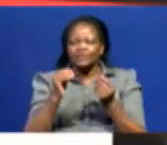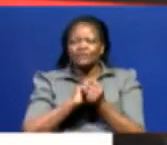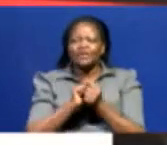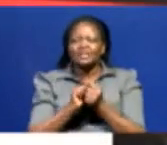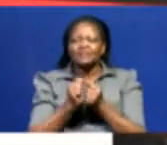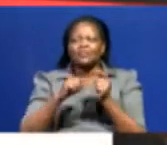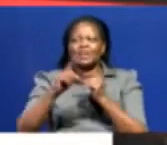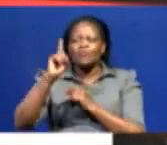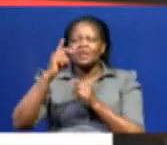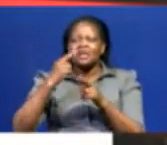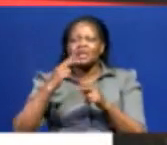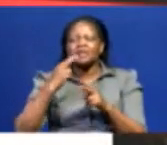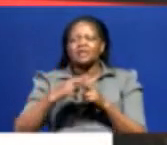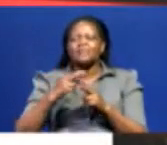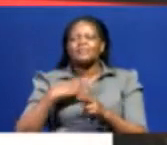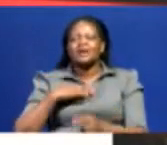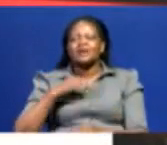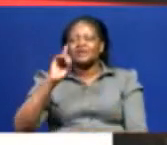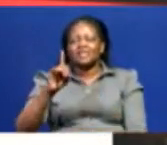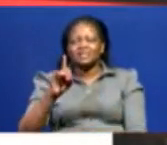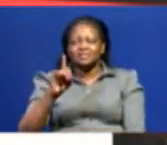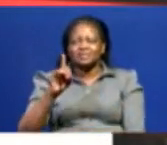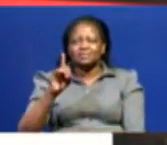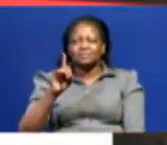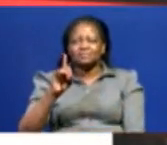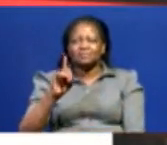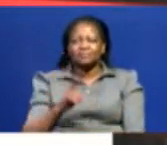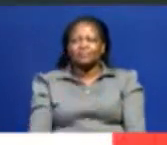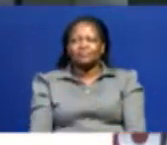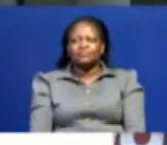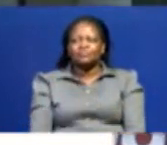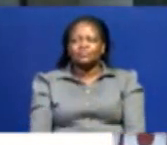for Easy Friday from Nairobi, my name is Frederick Mwoki.